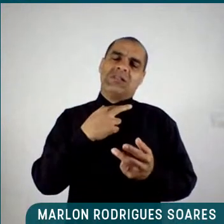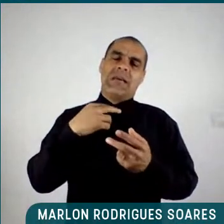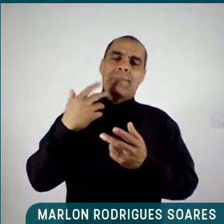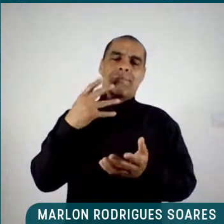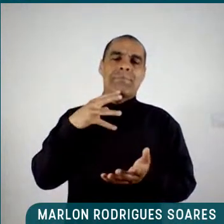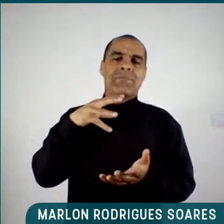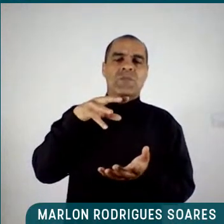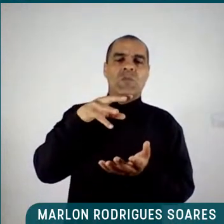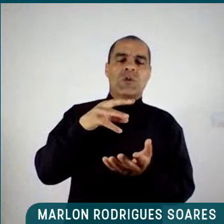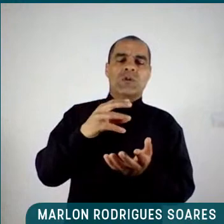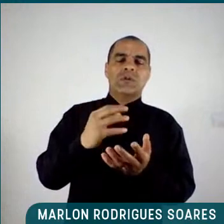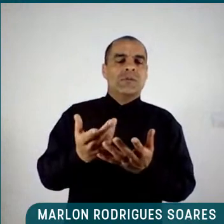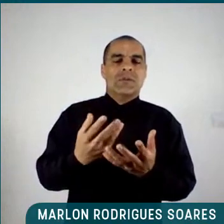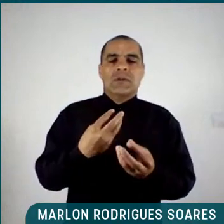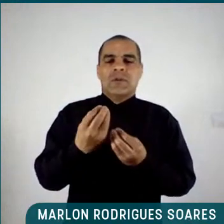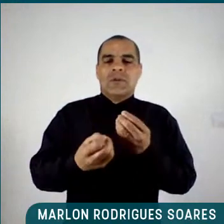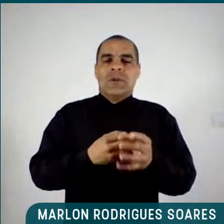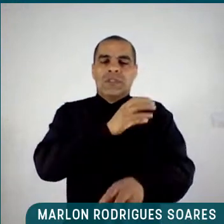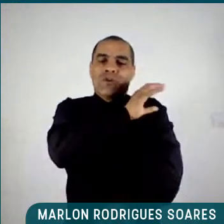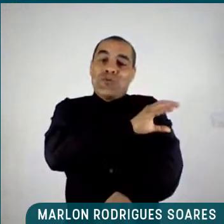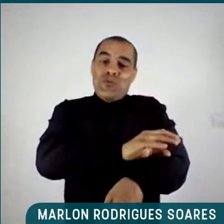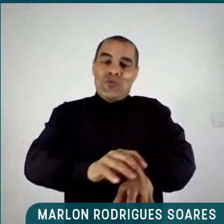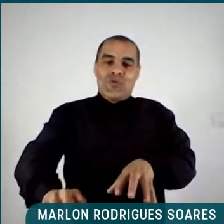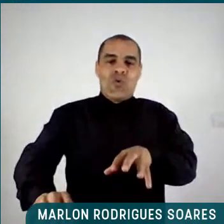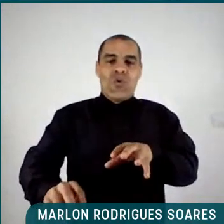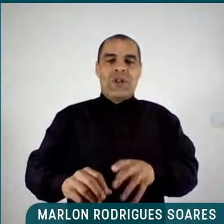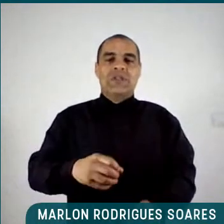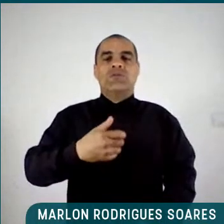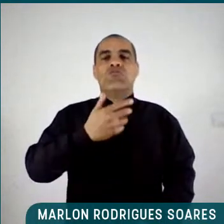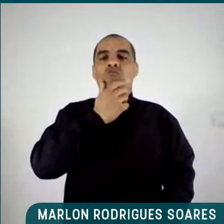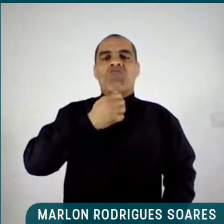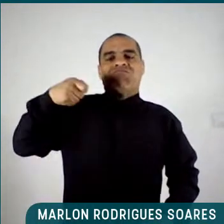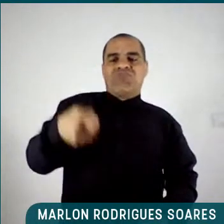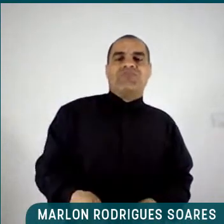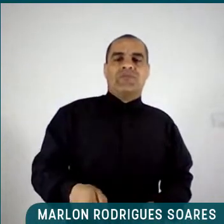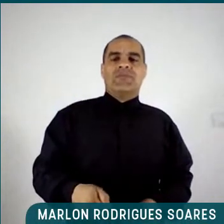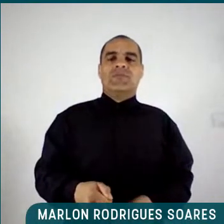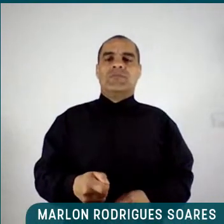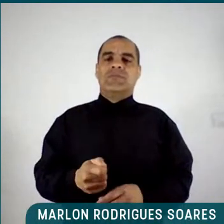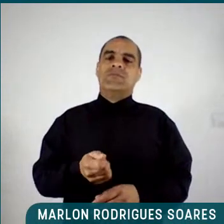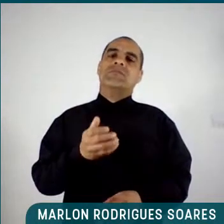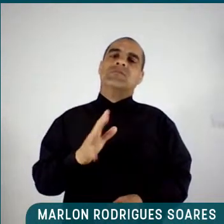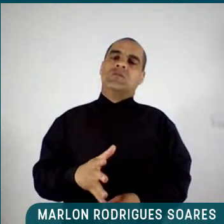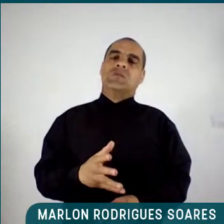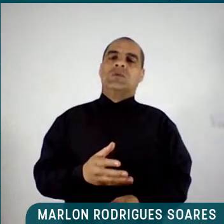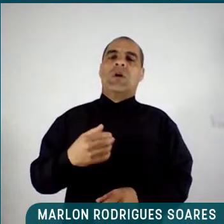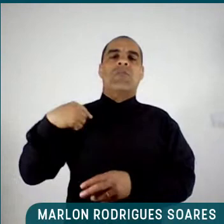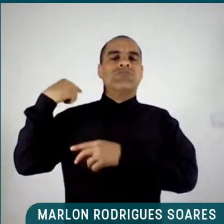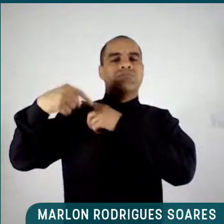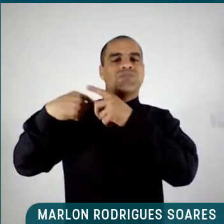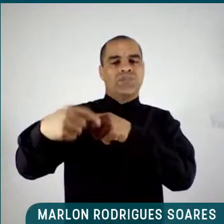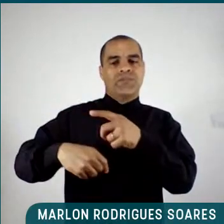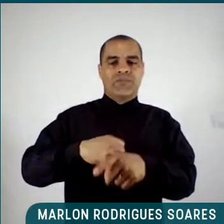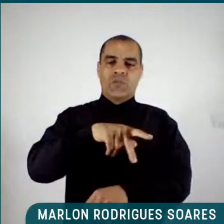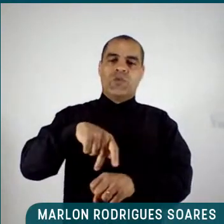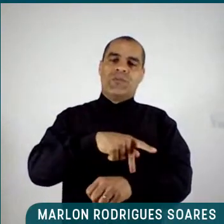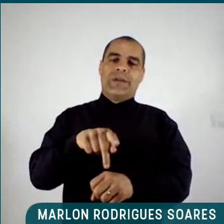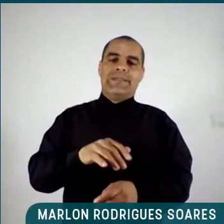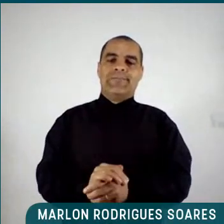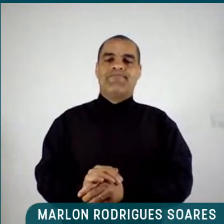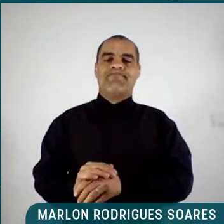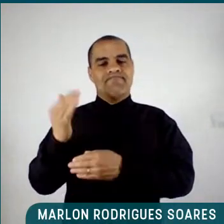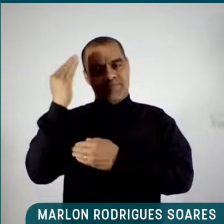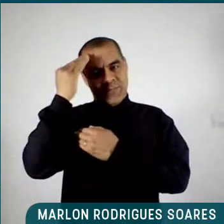some informal jobs that are completely dehumanized. It's not that they are not dignified jobs, they are dehumanized by a